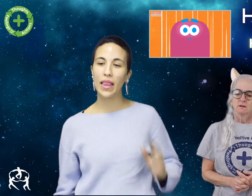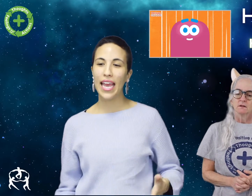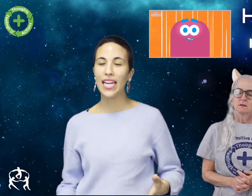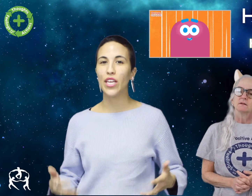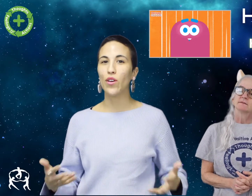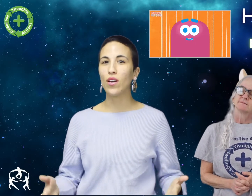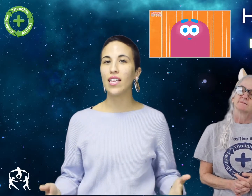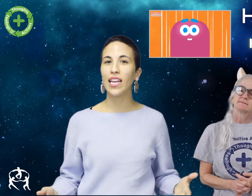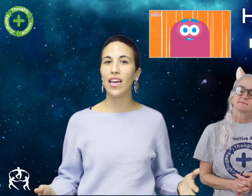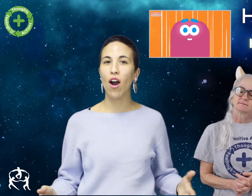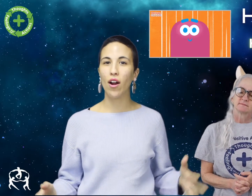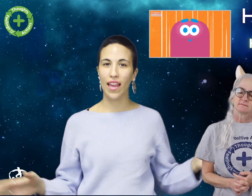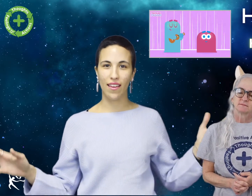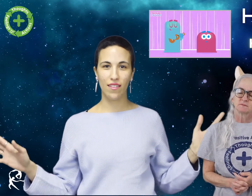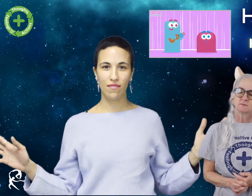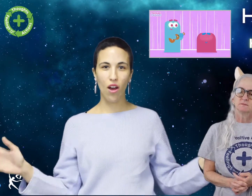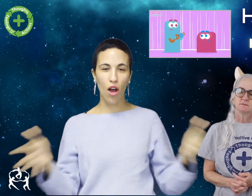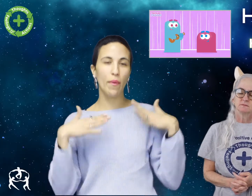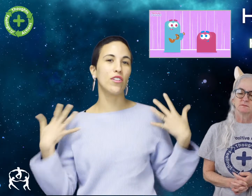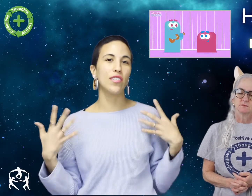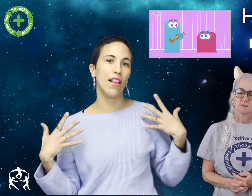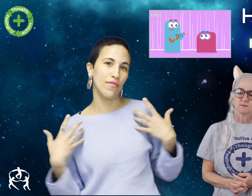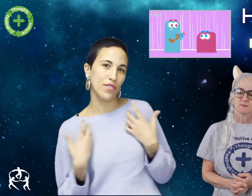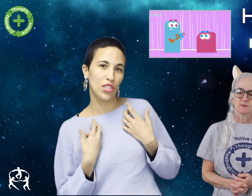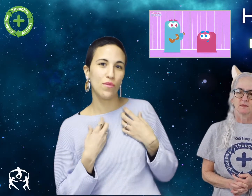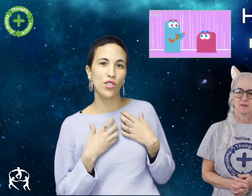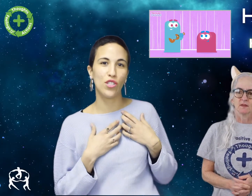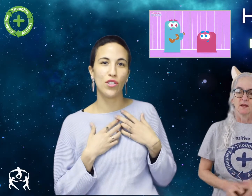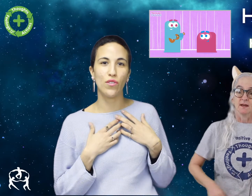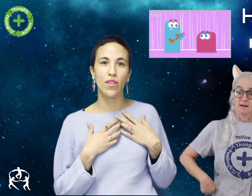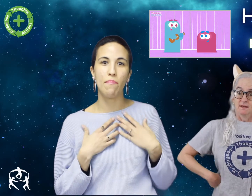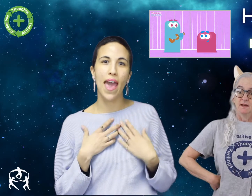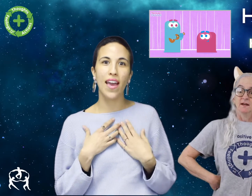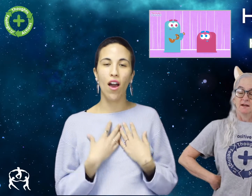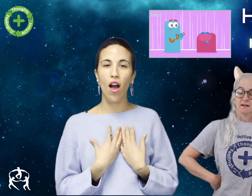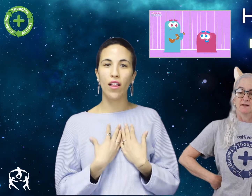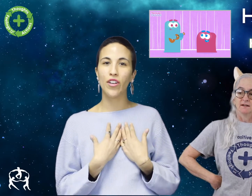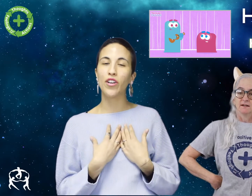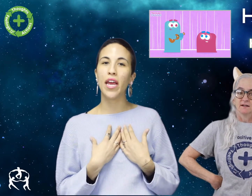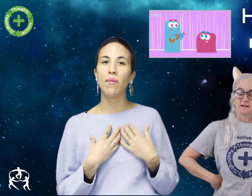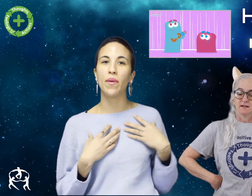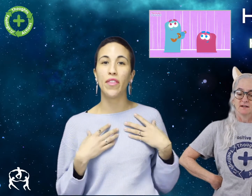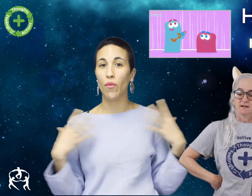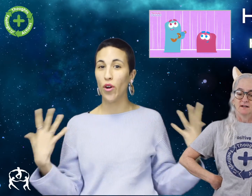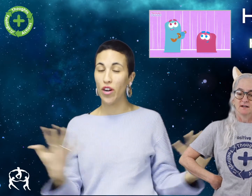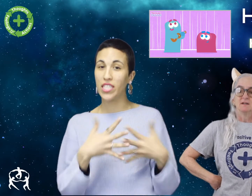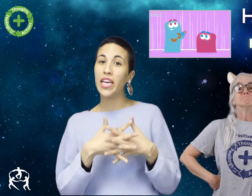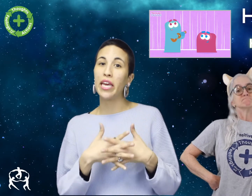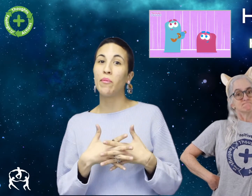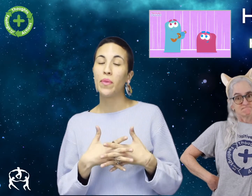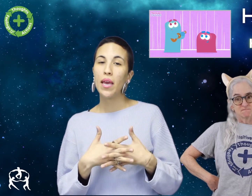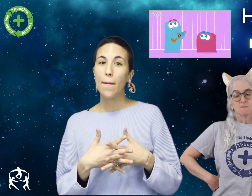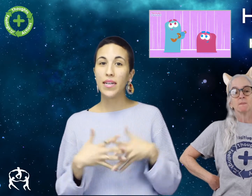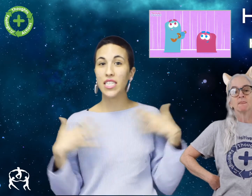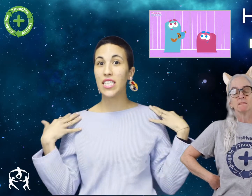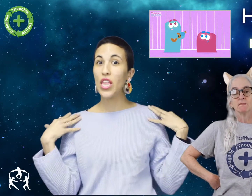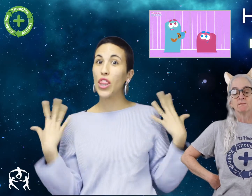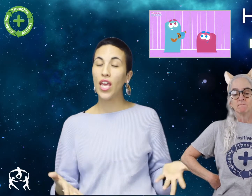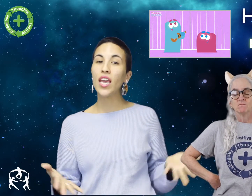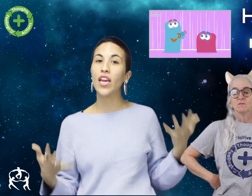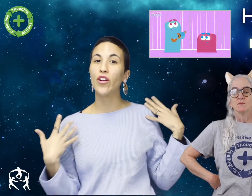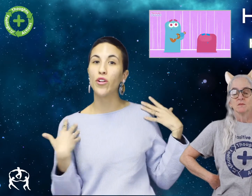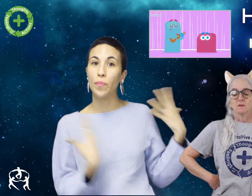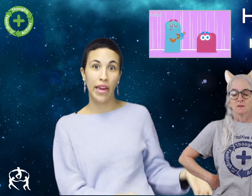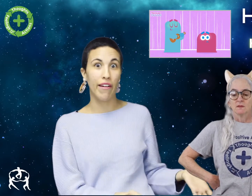to play the ukulele all by herself. She wants to do the band all in her name, but they were a team, but she